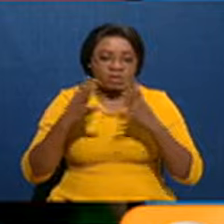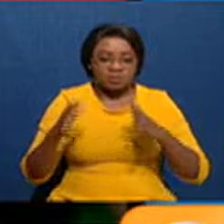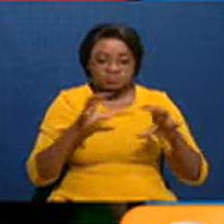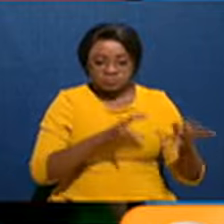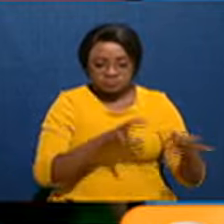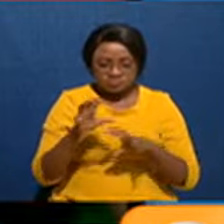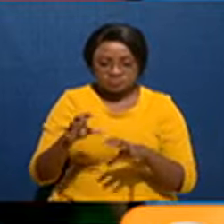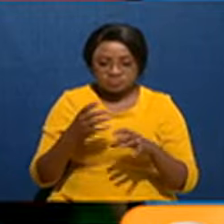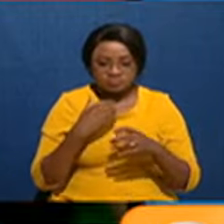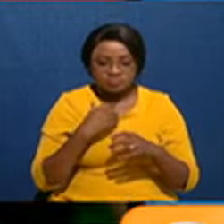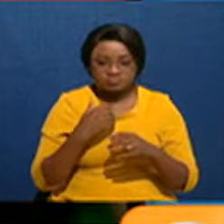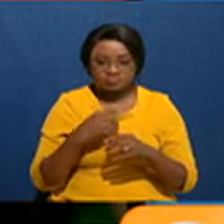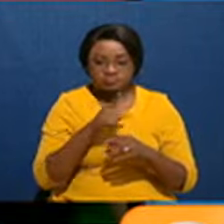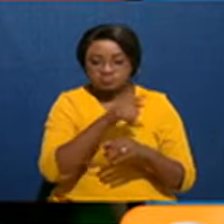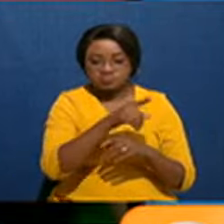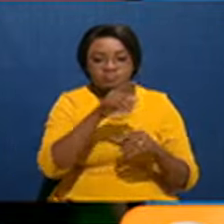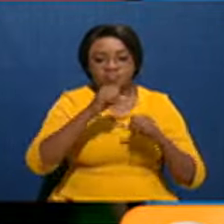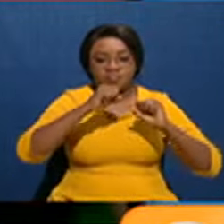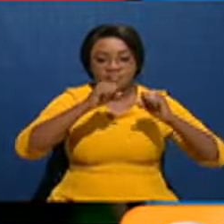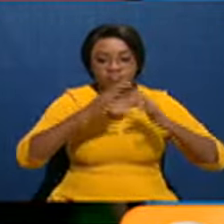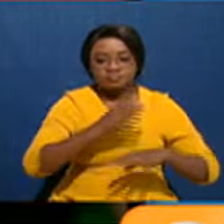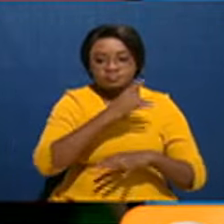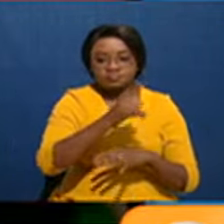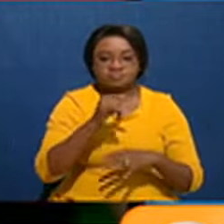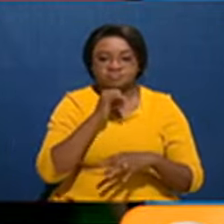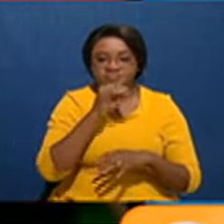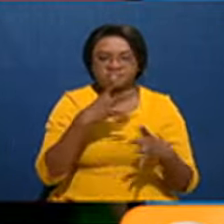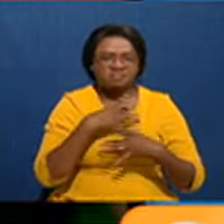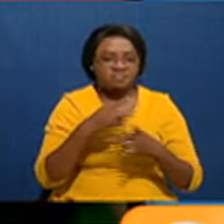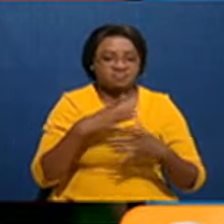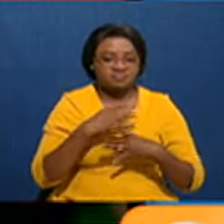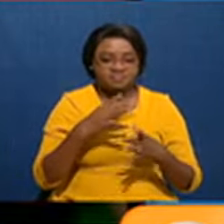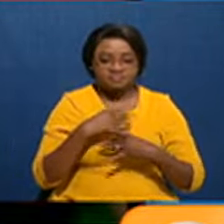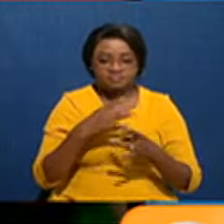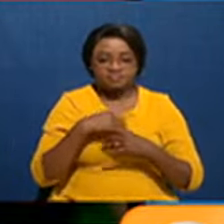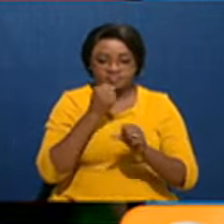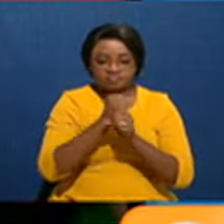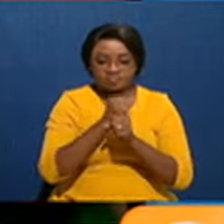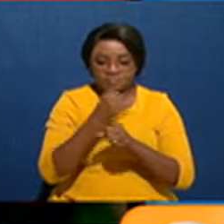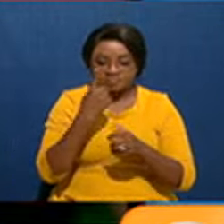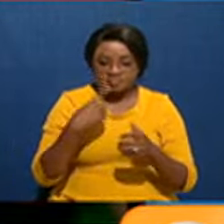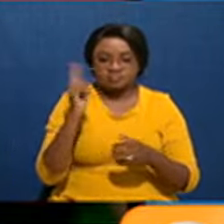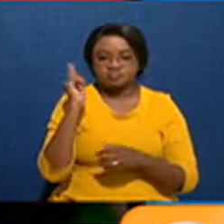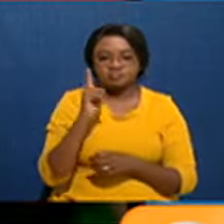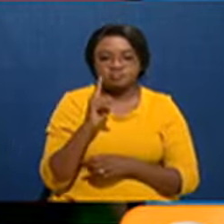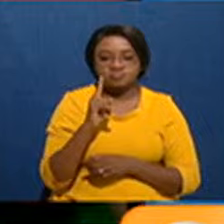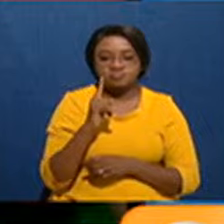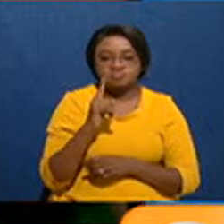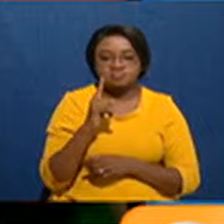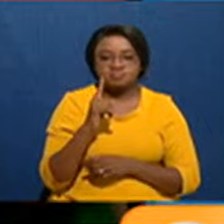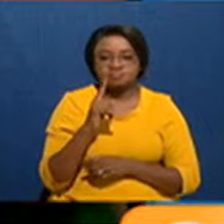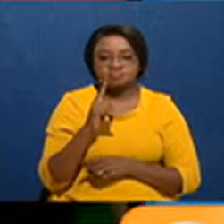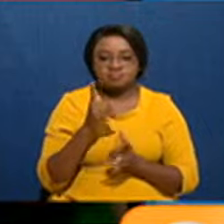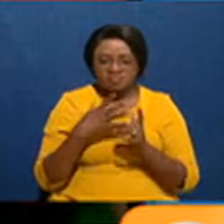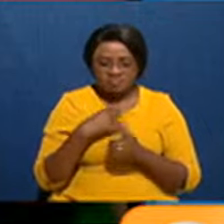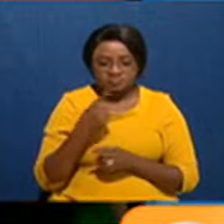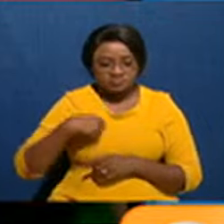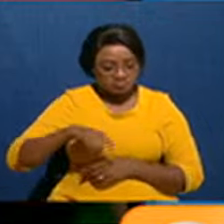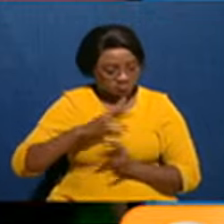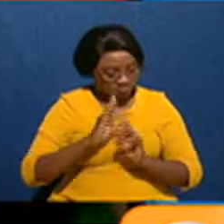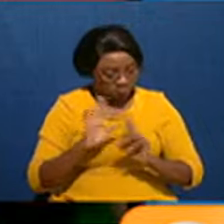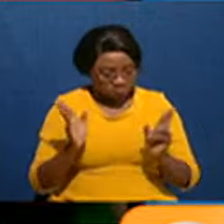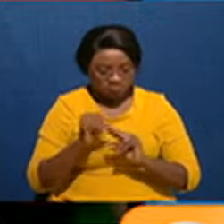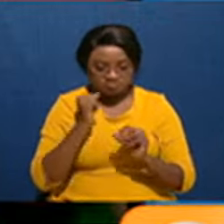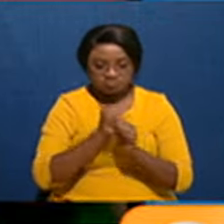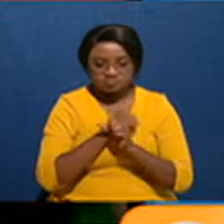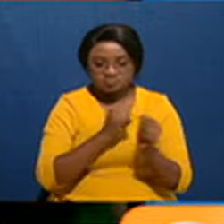their drawings and your officers there, they are not interested to do their work correctly. And you are going to work with the counties, we are going to work with the